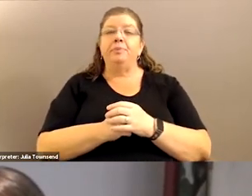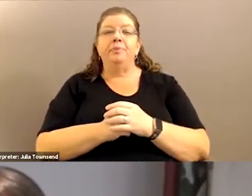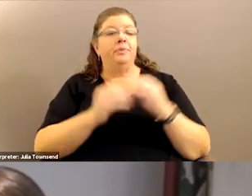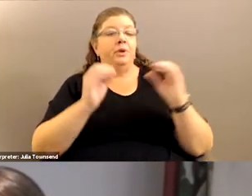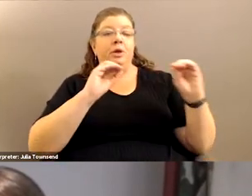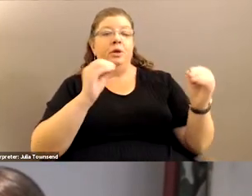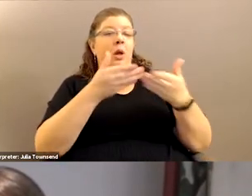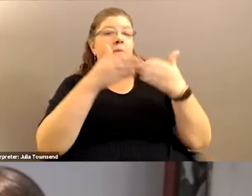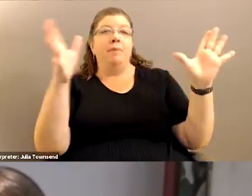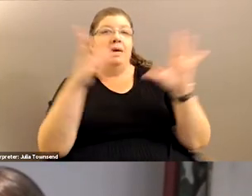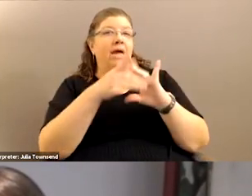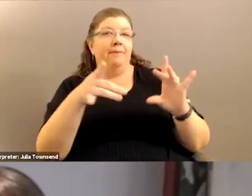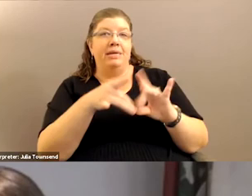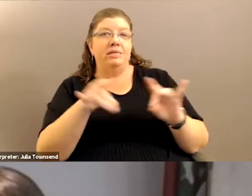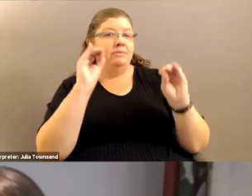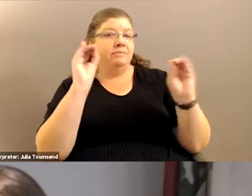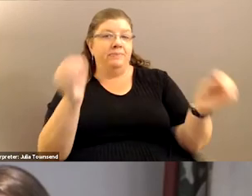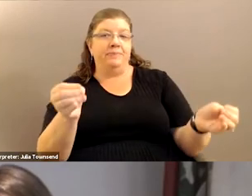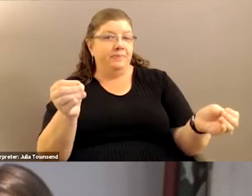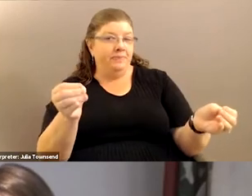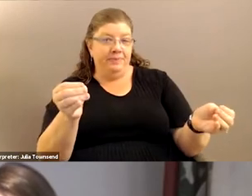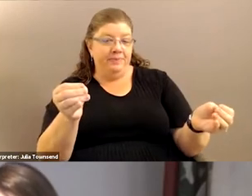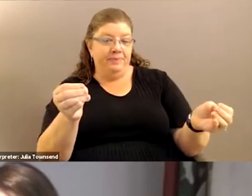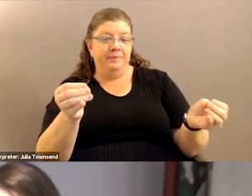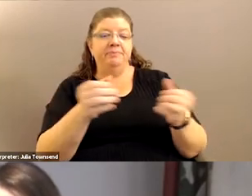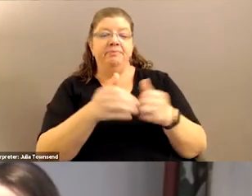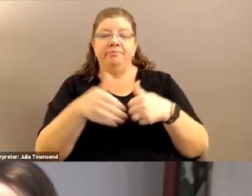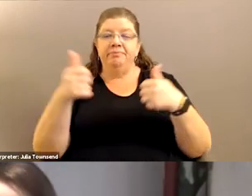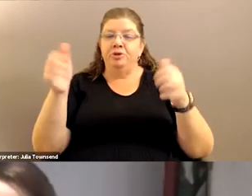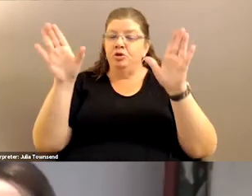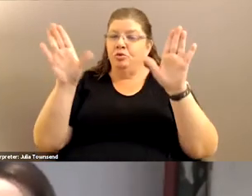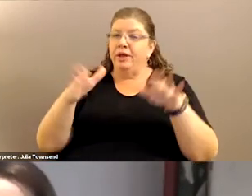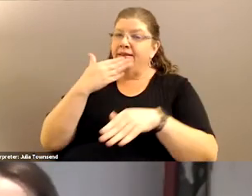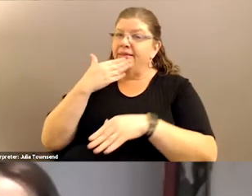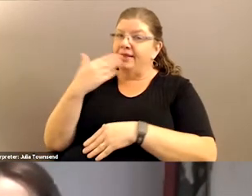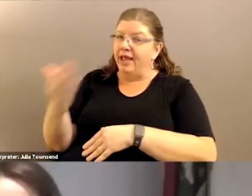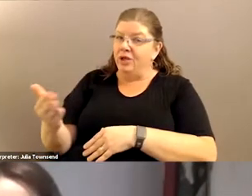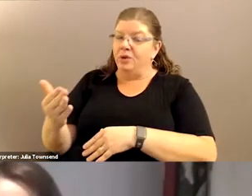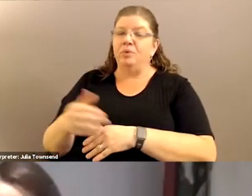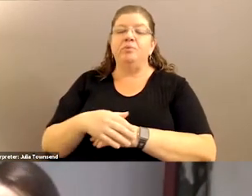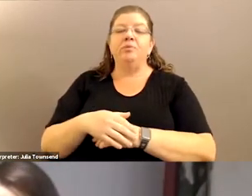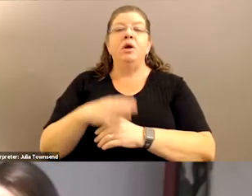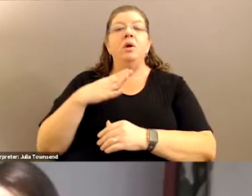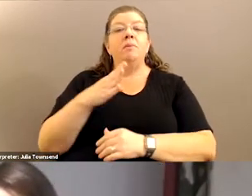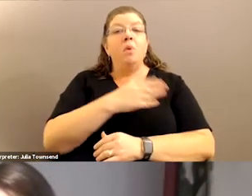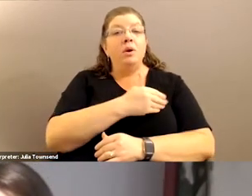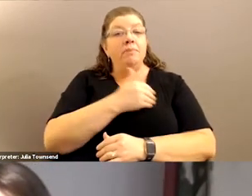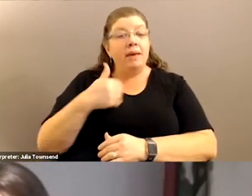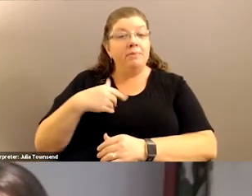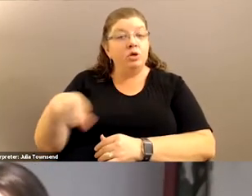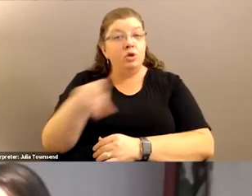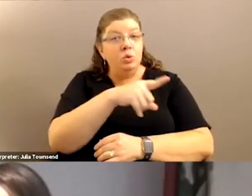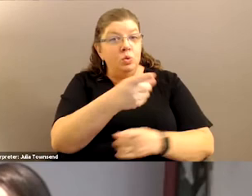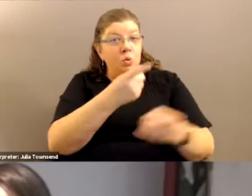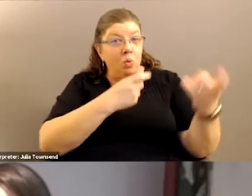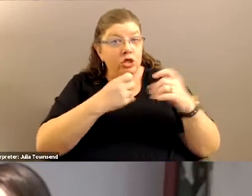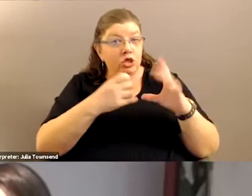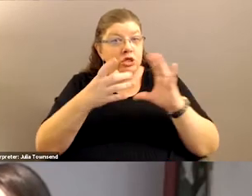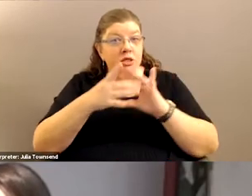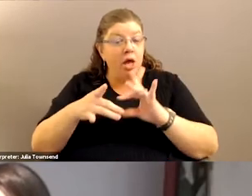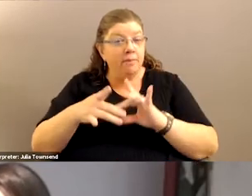no public comment on this item great thank you um board members do you have any further comments or